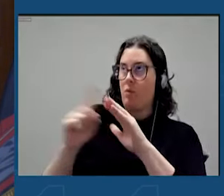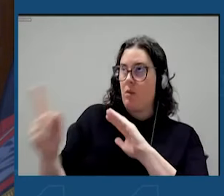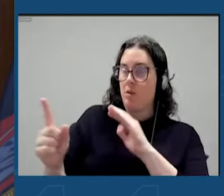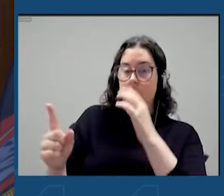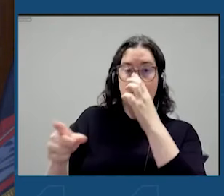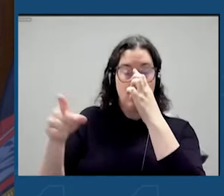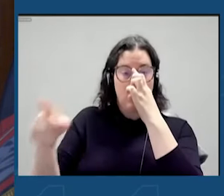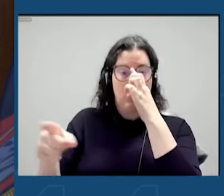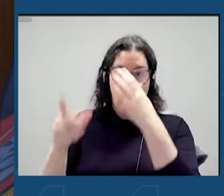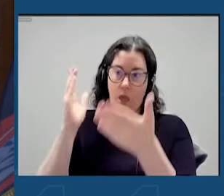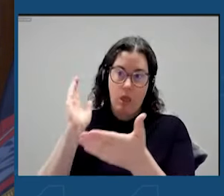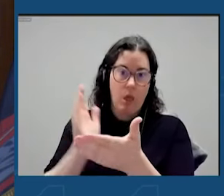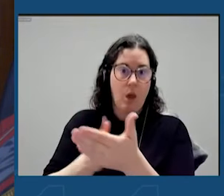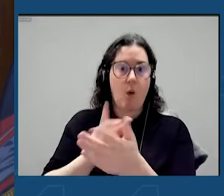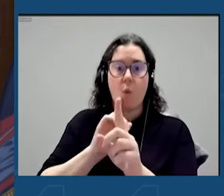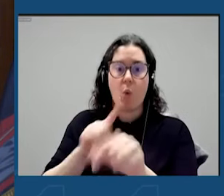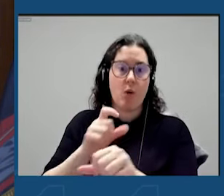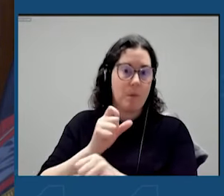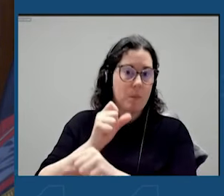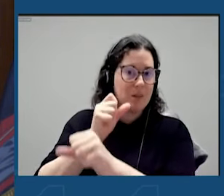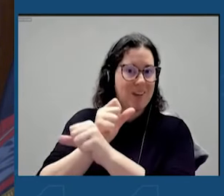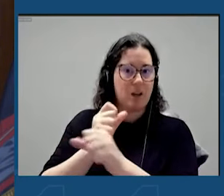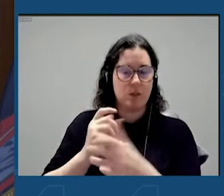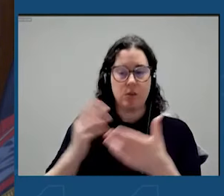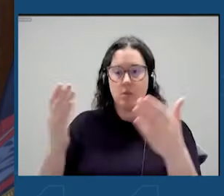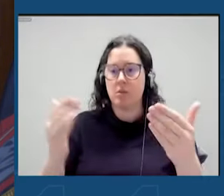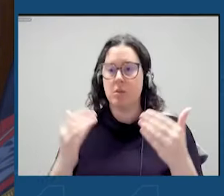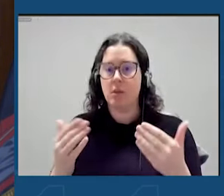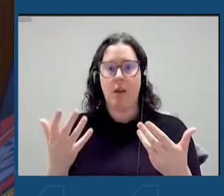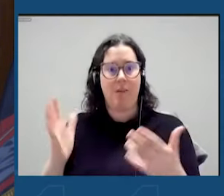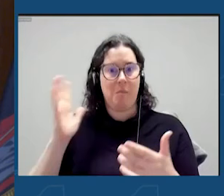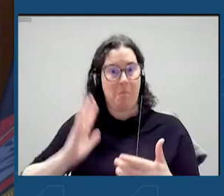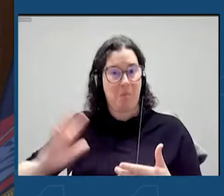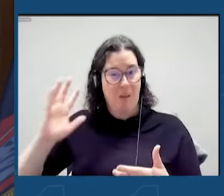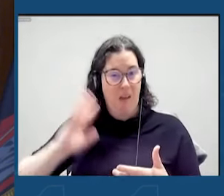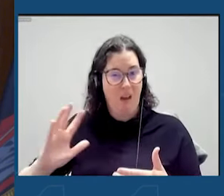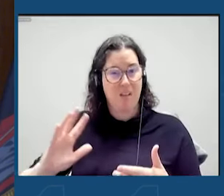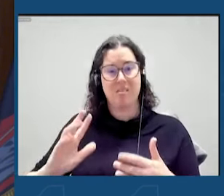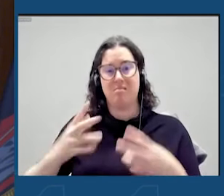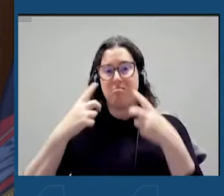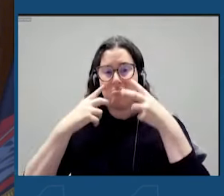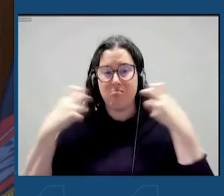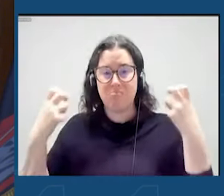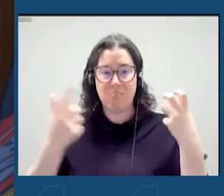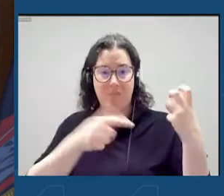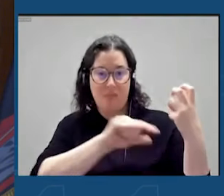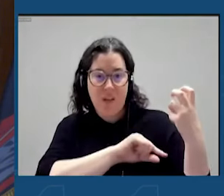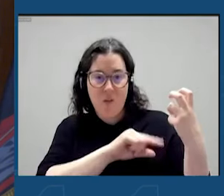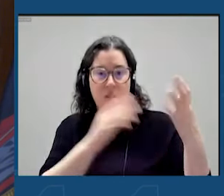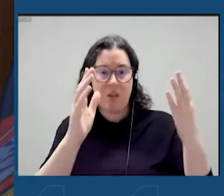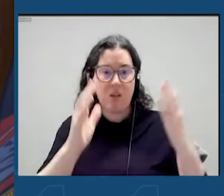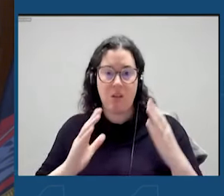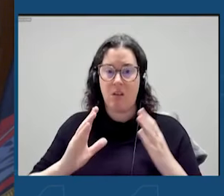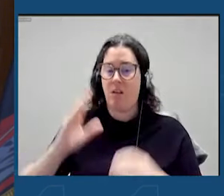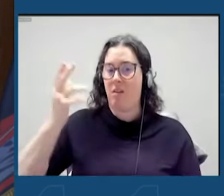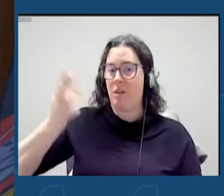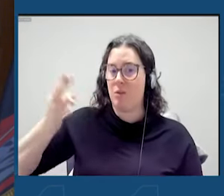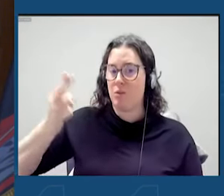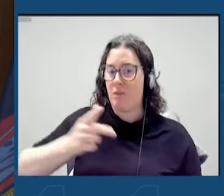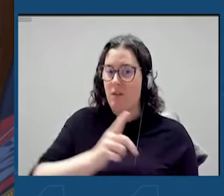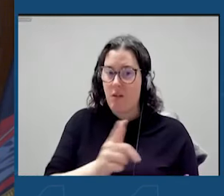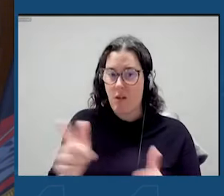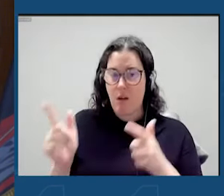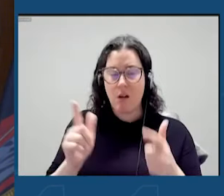order of protection? Do they have past criminal conviction? Was there a history of gun use? So the judges, their confusion is